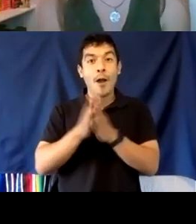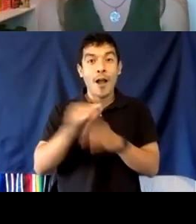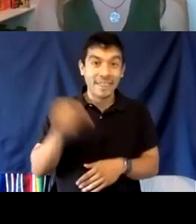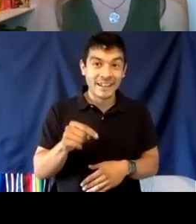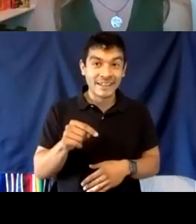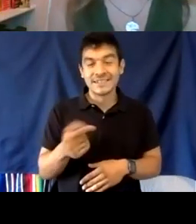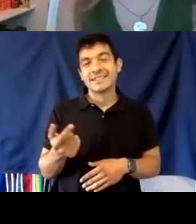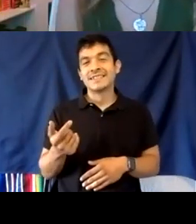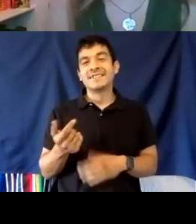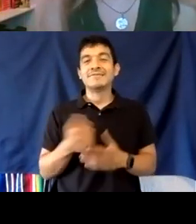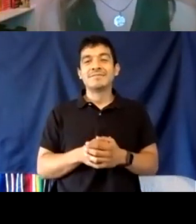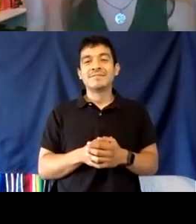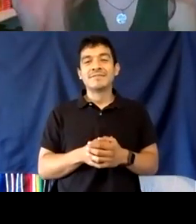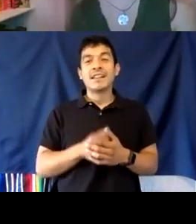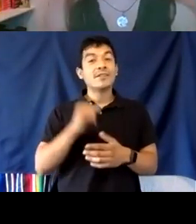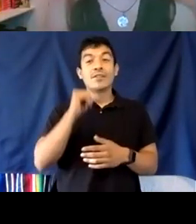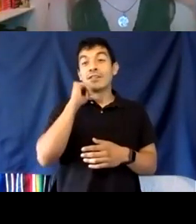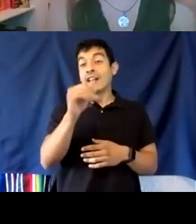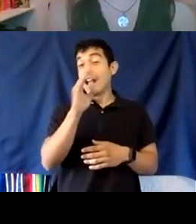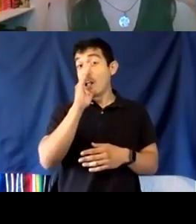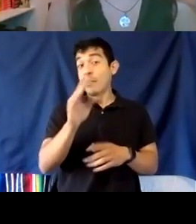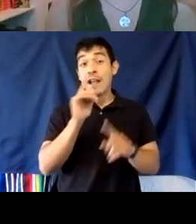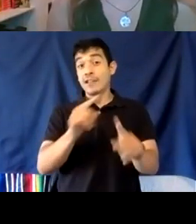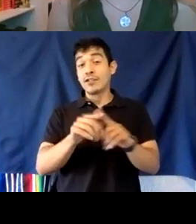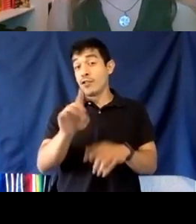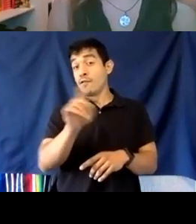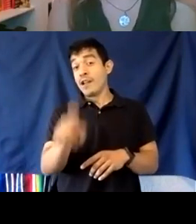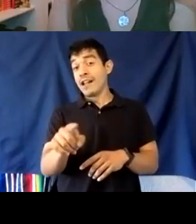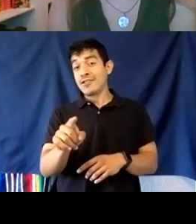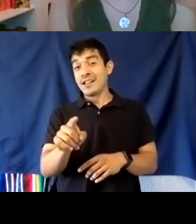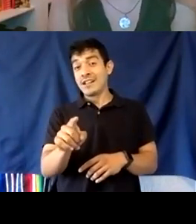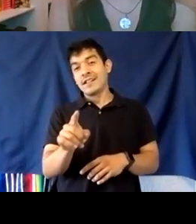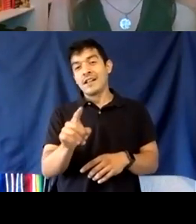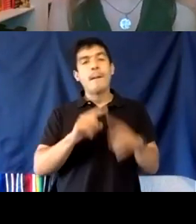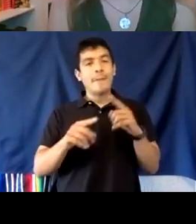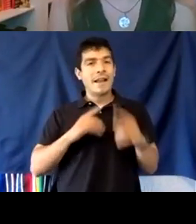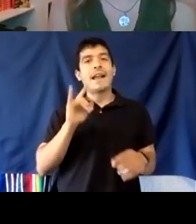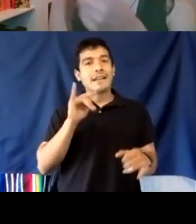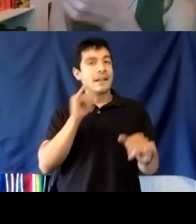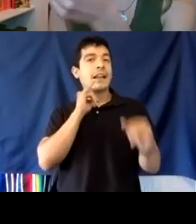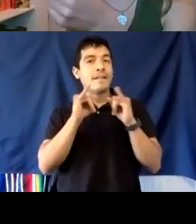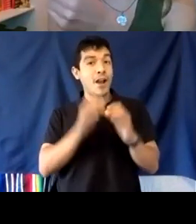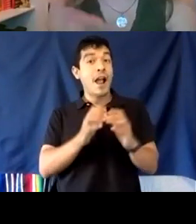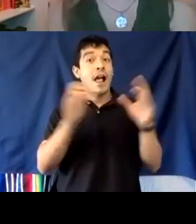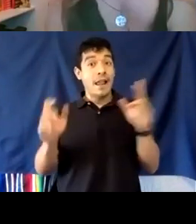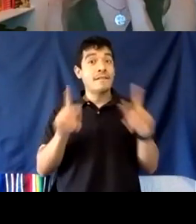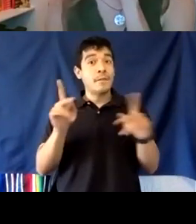So it's not the direct answer to your question, but I did interview a lot of people like